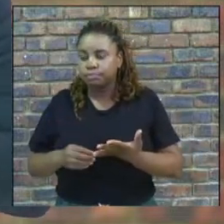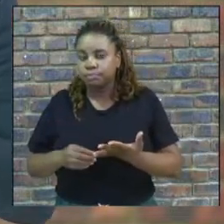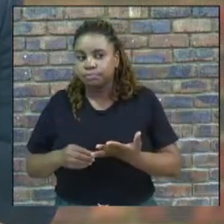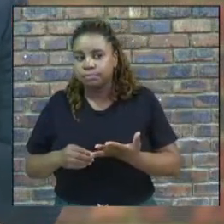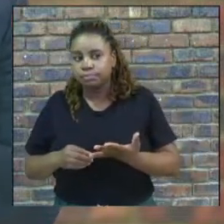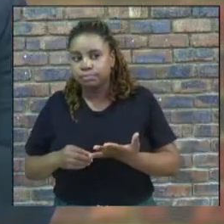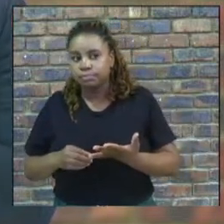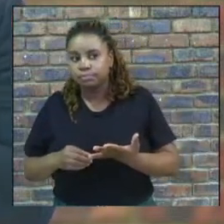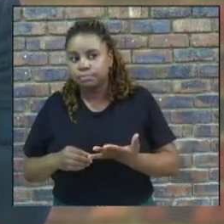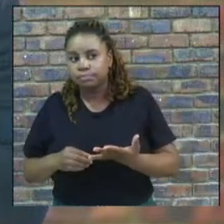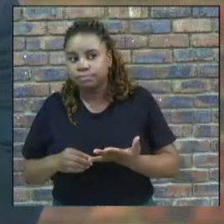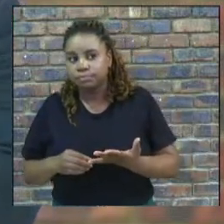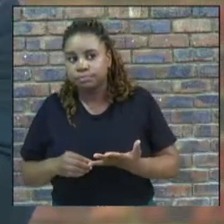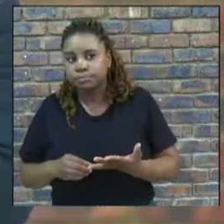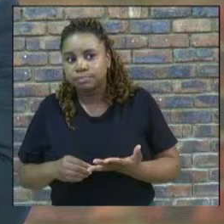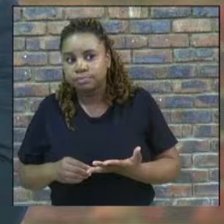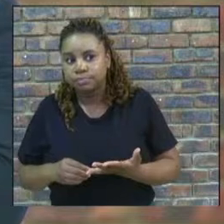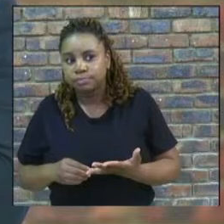But also,